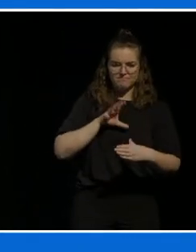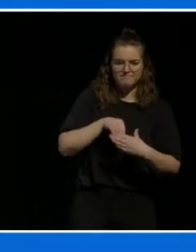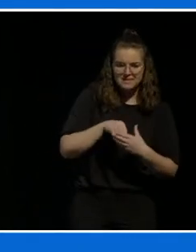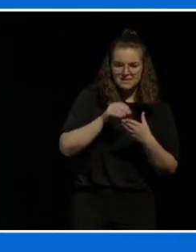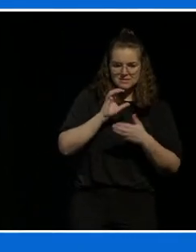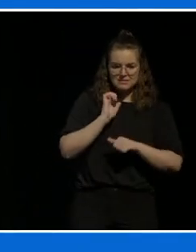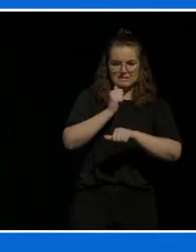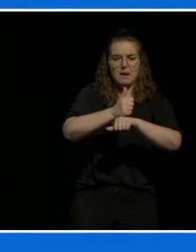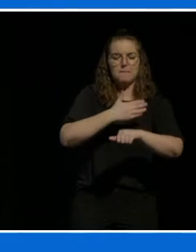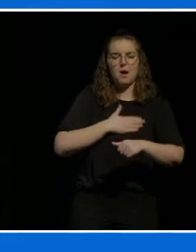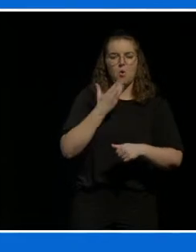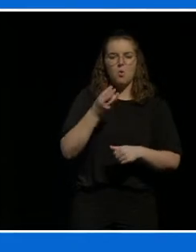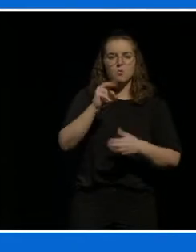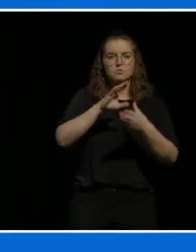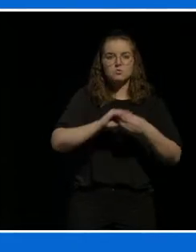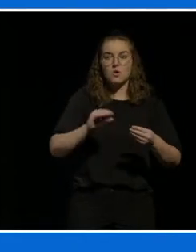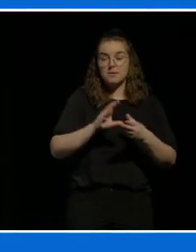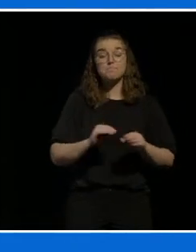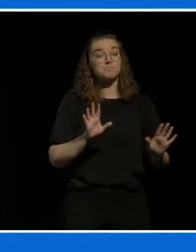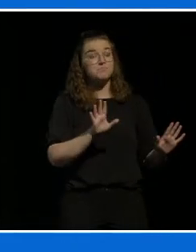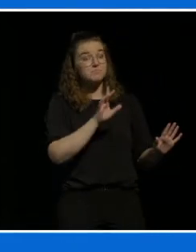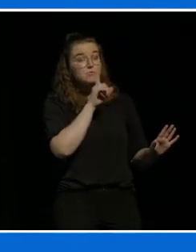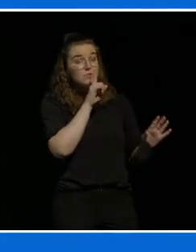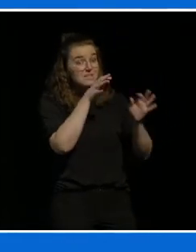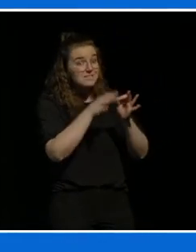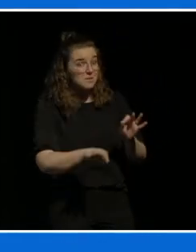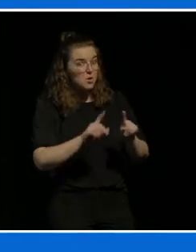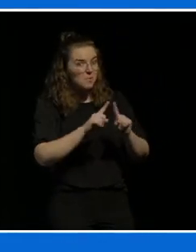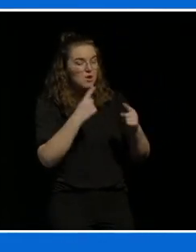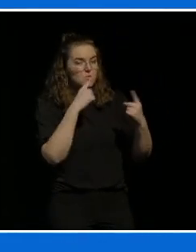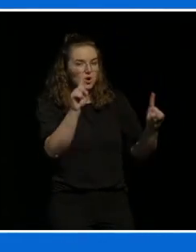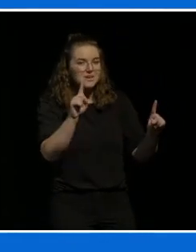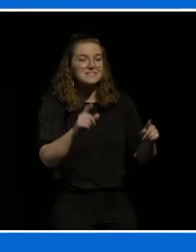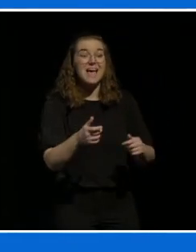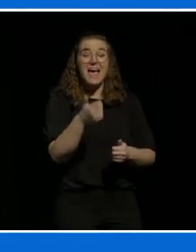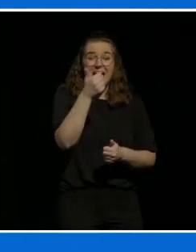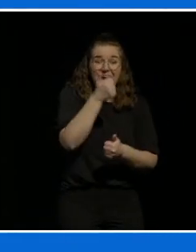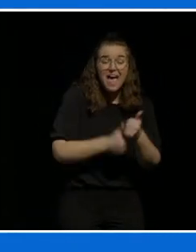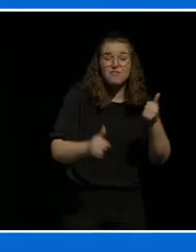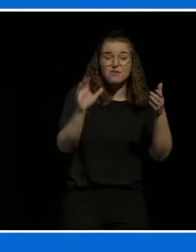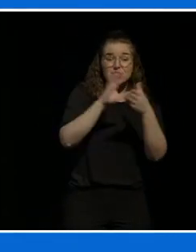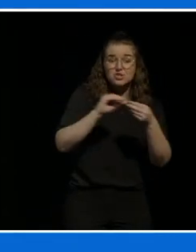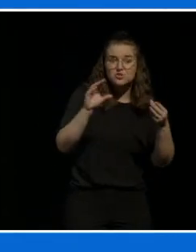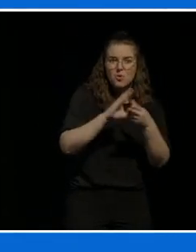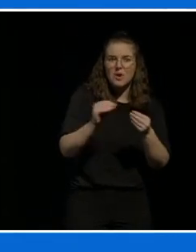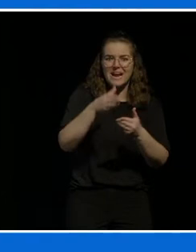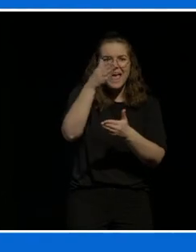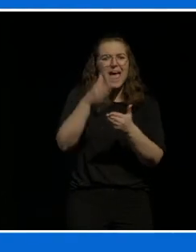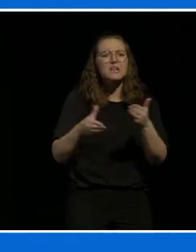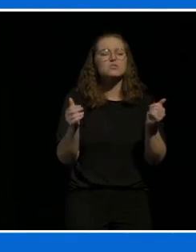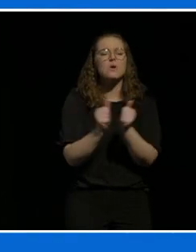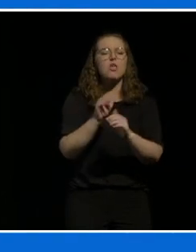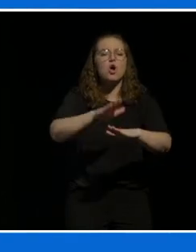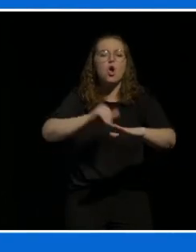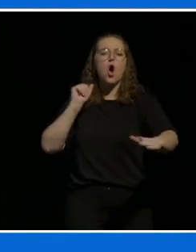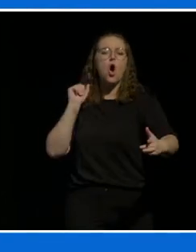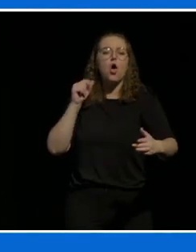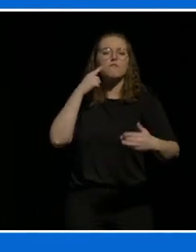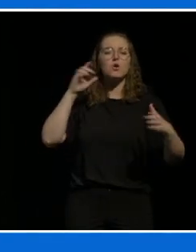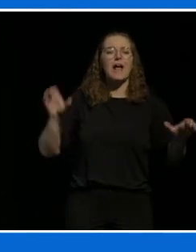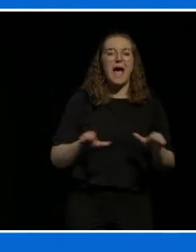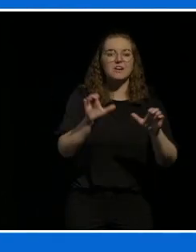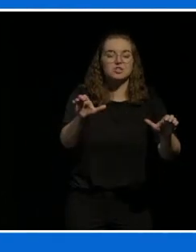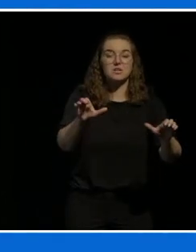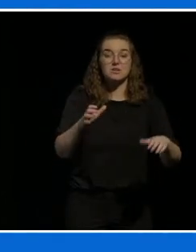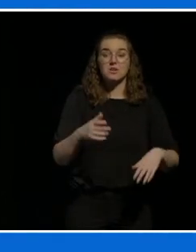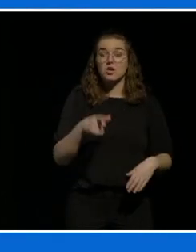gonna say, this is very, very simple, but it works. End every story with a call to action and a question. So you'll spend 30 years